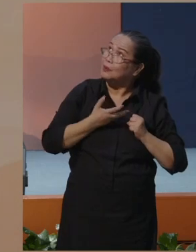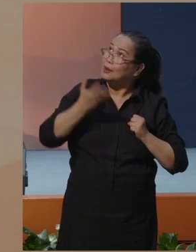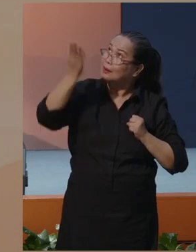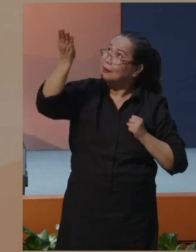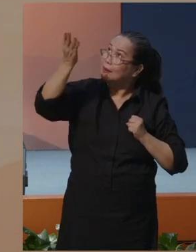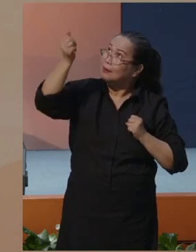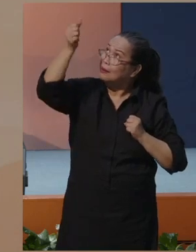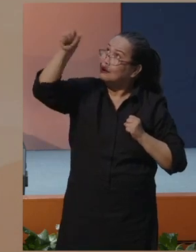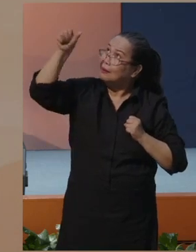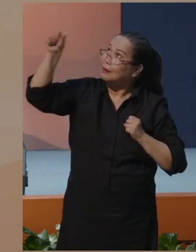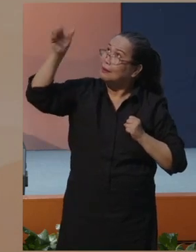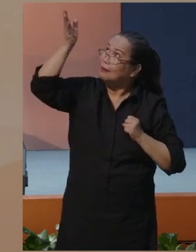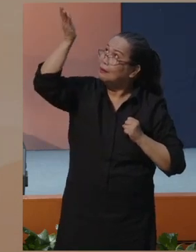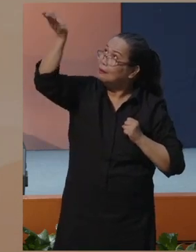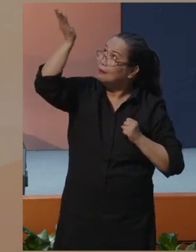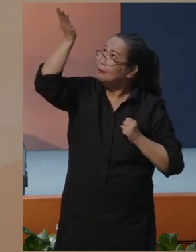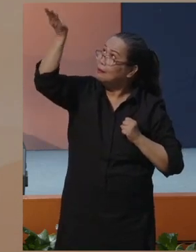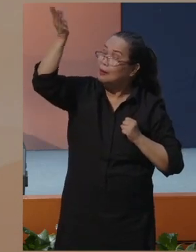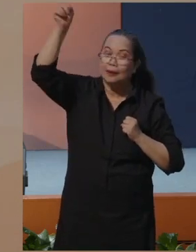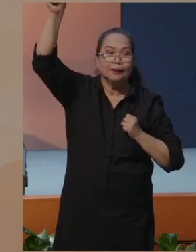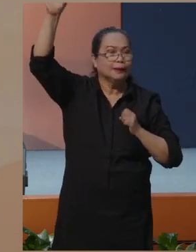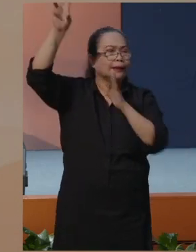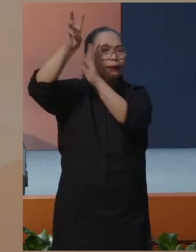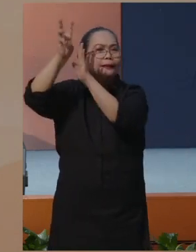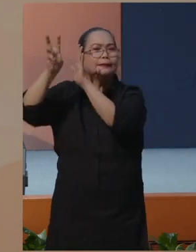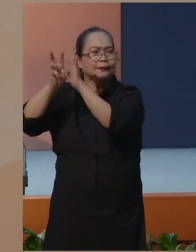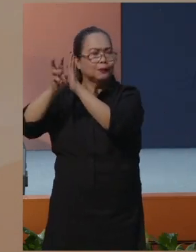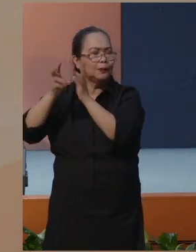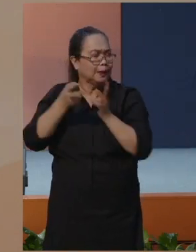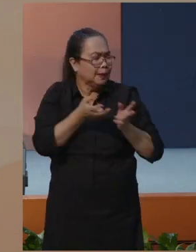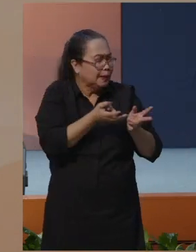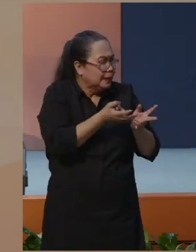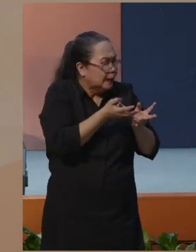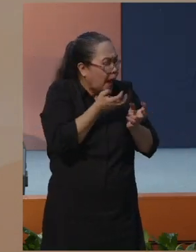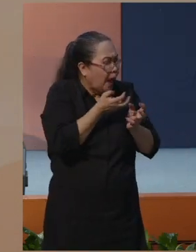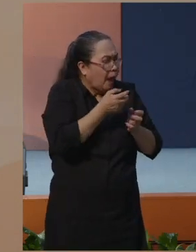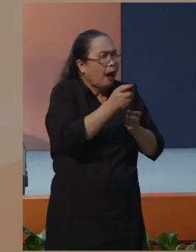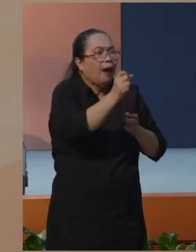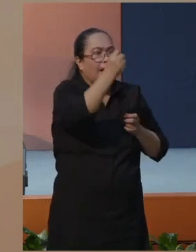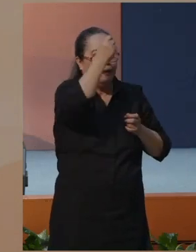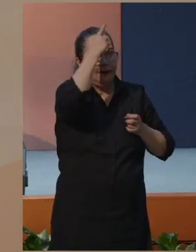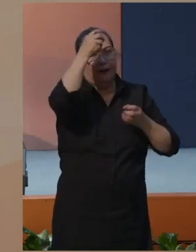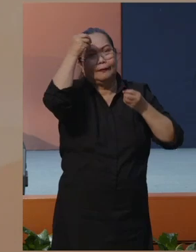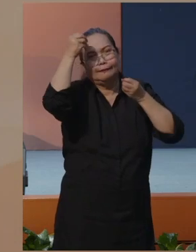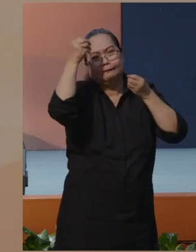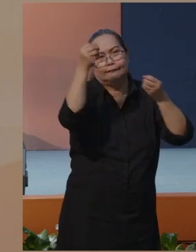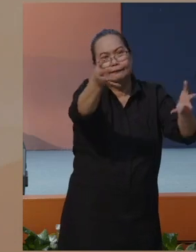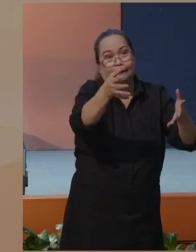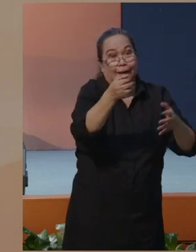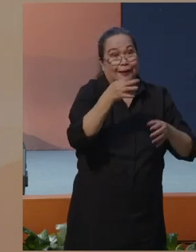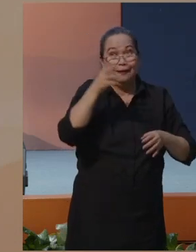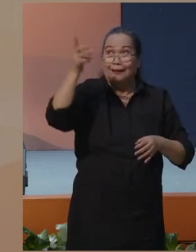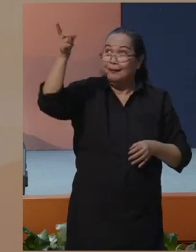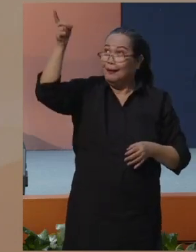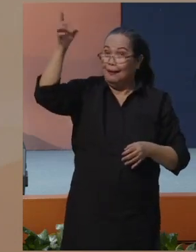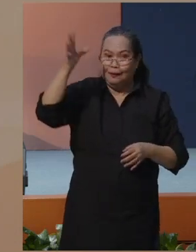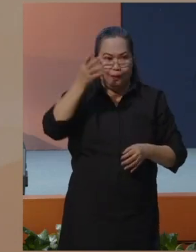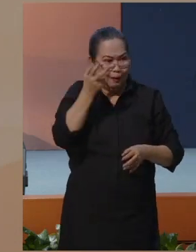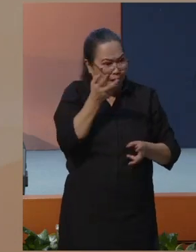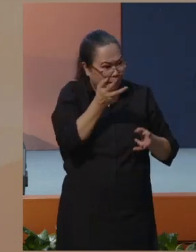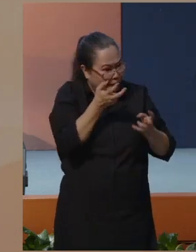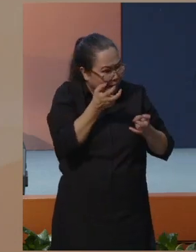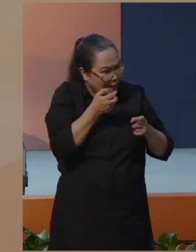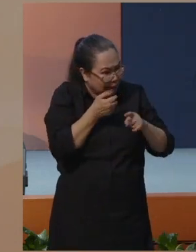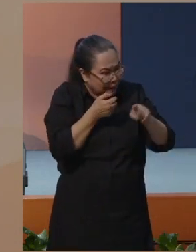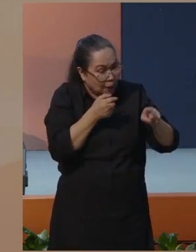anything according to His will, He hears us. And if we know that He hears us in